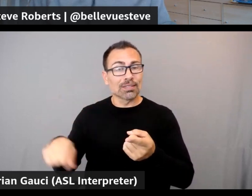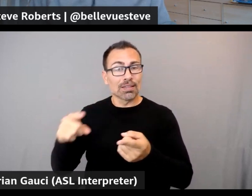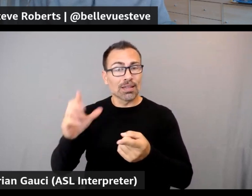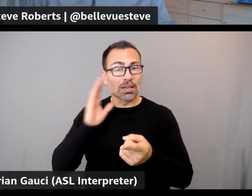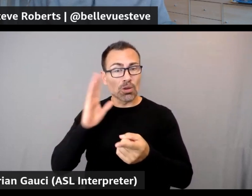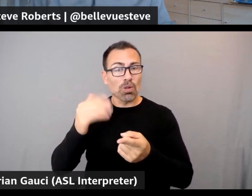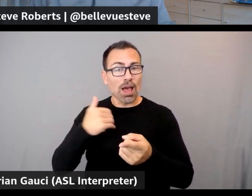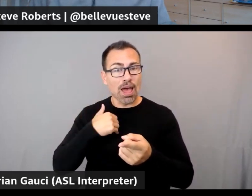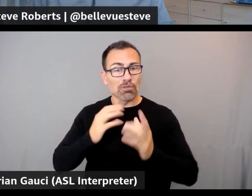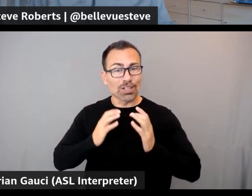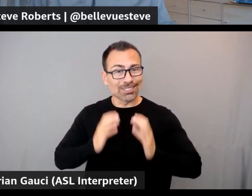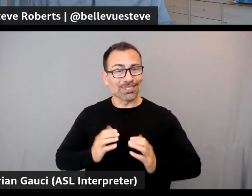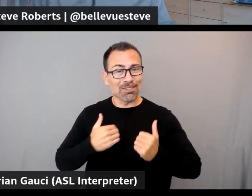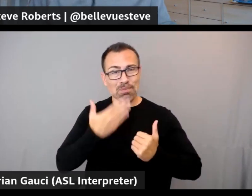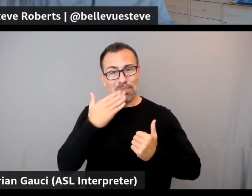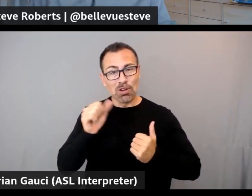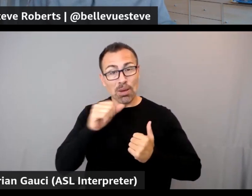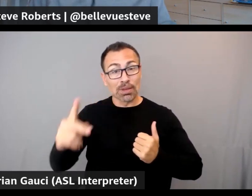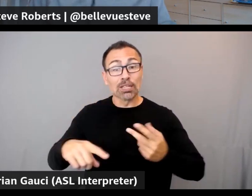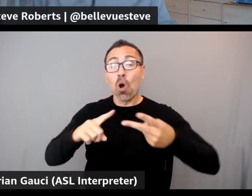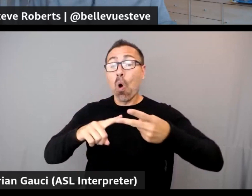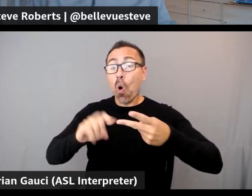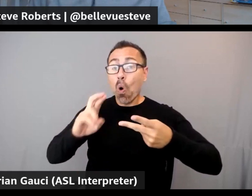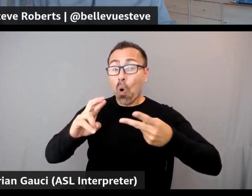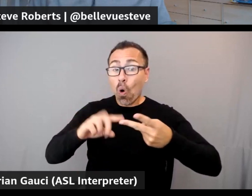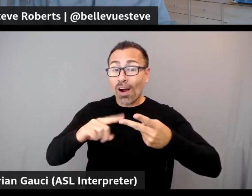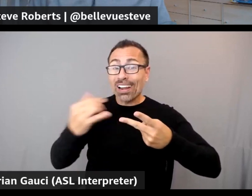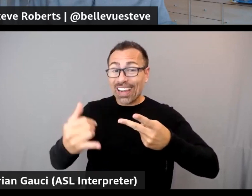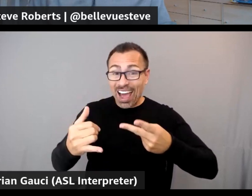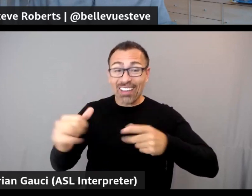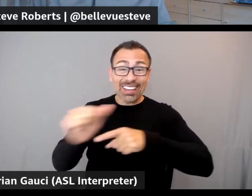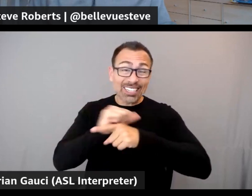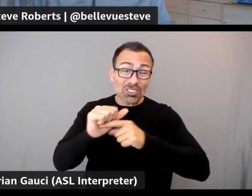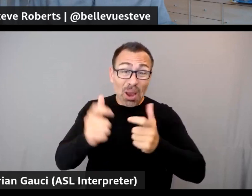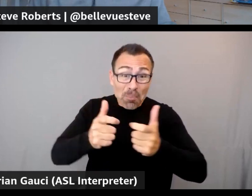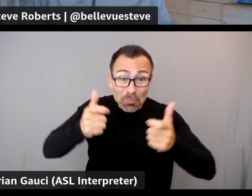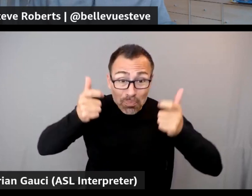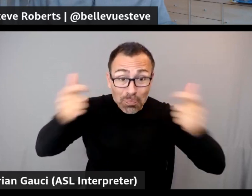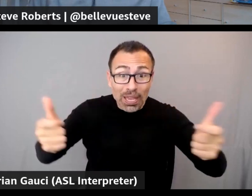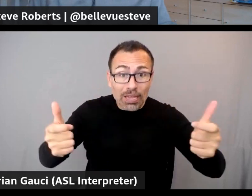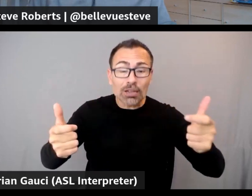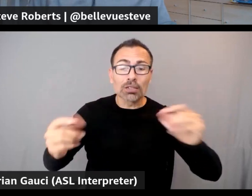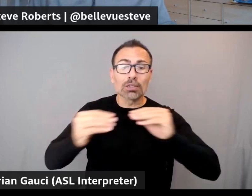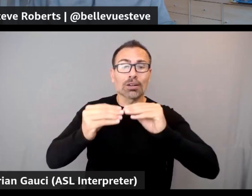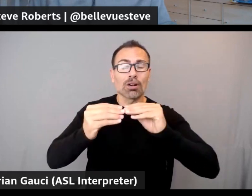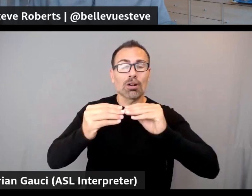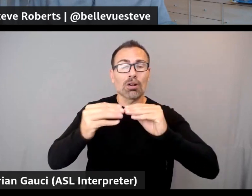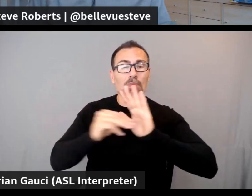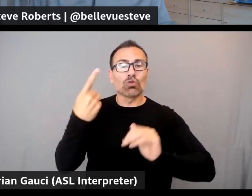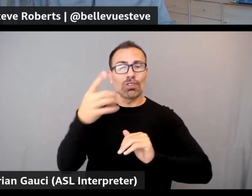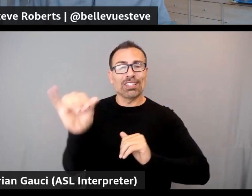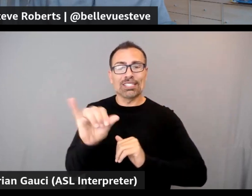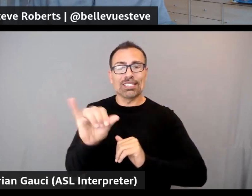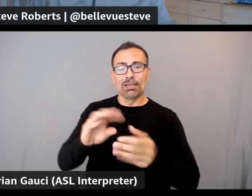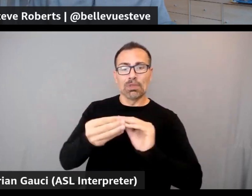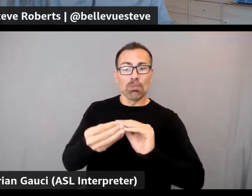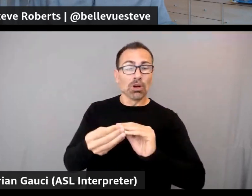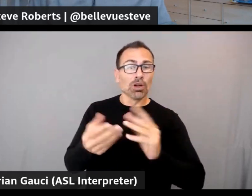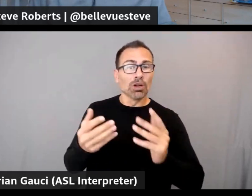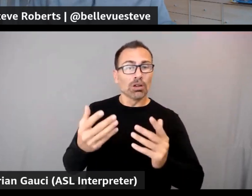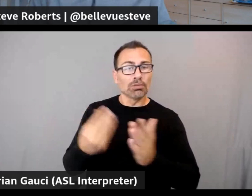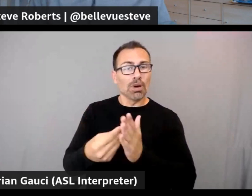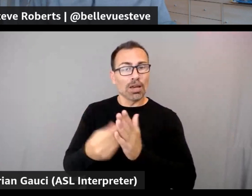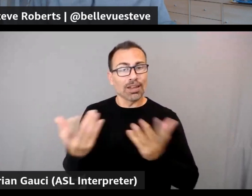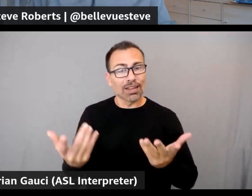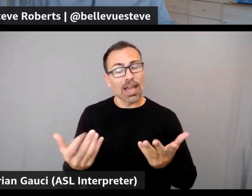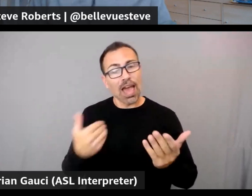better applications, or they can train bigger models now for the same amount of dollars, and then get, like I mentioned before,